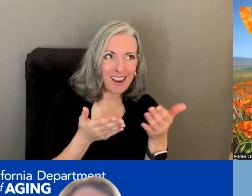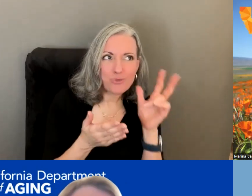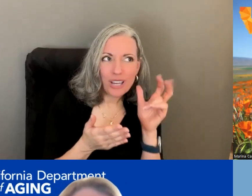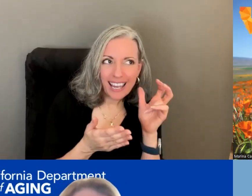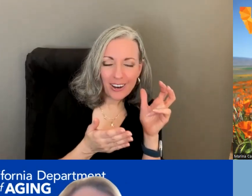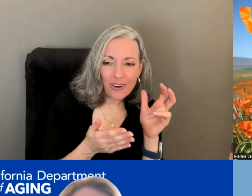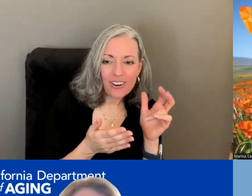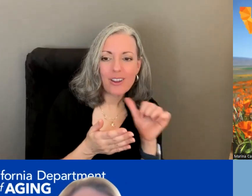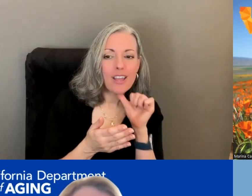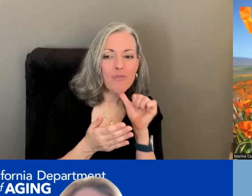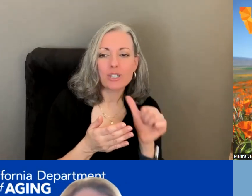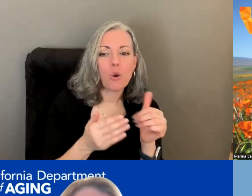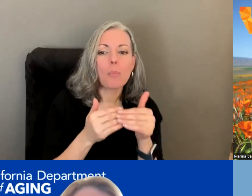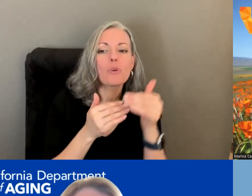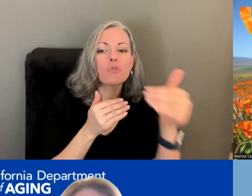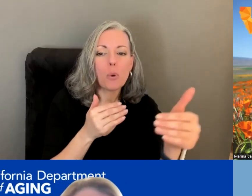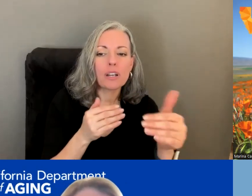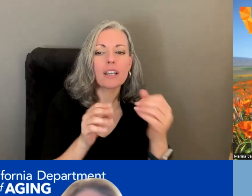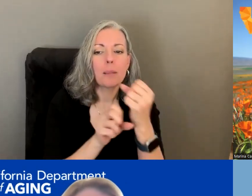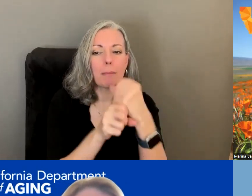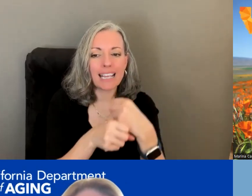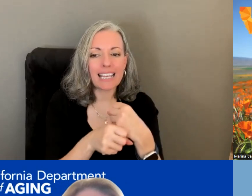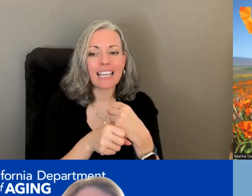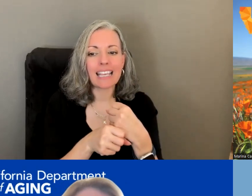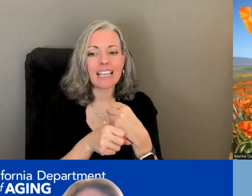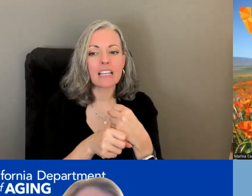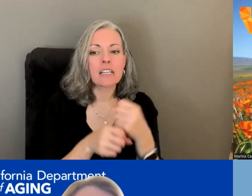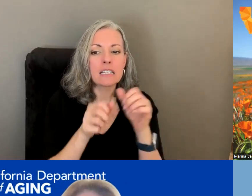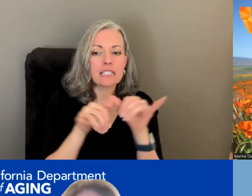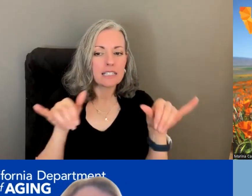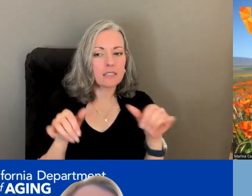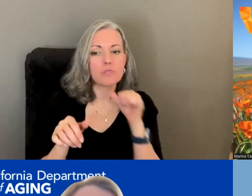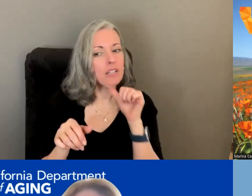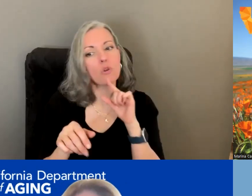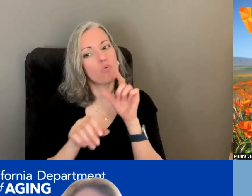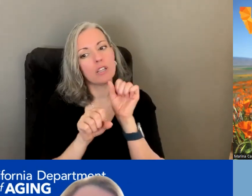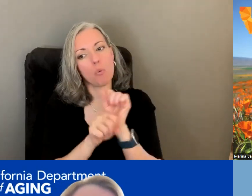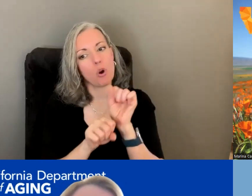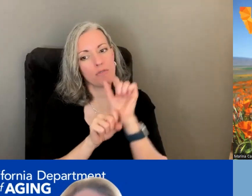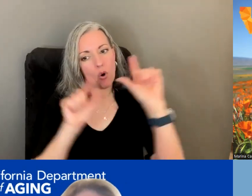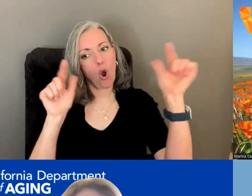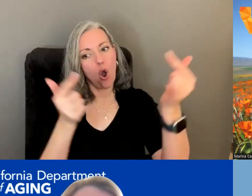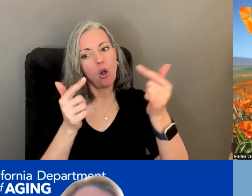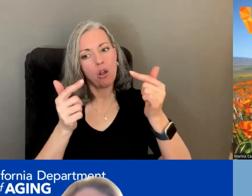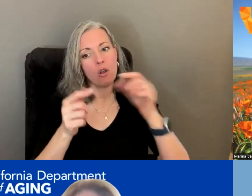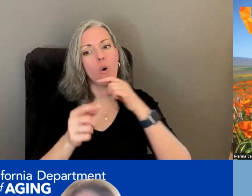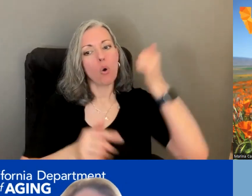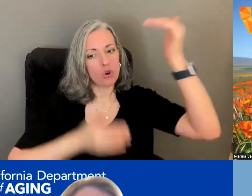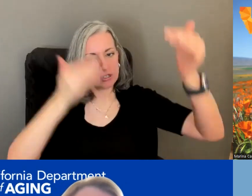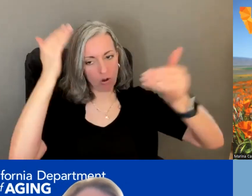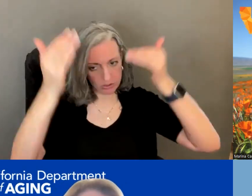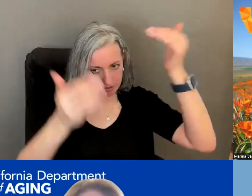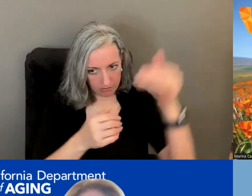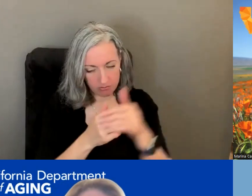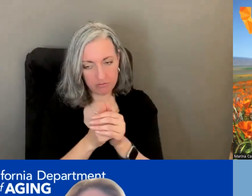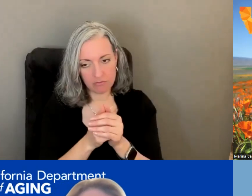don't move forward in inadvertently creating systems that don't really work for all older adults.